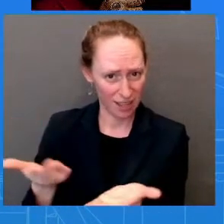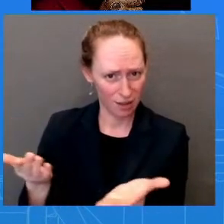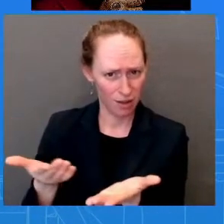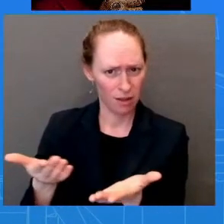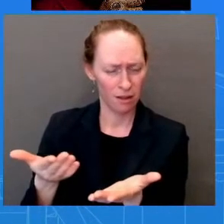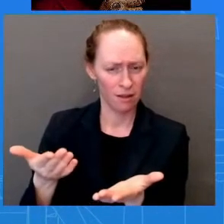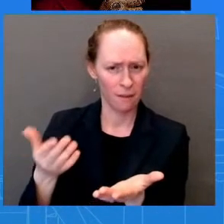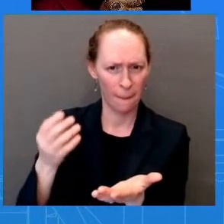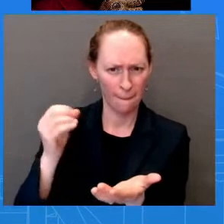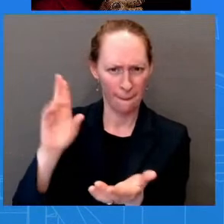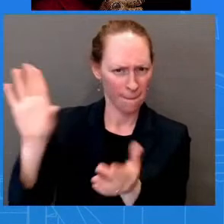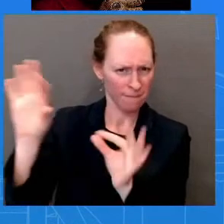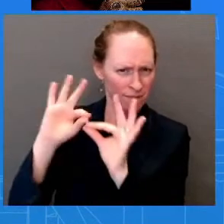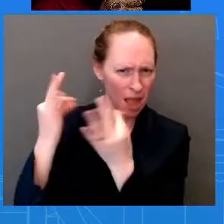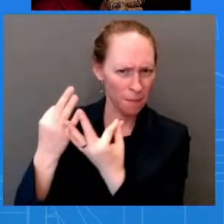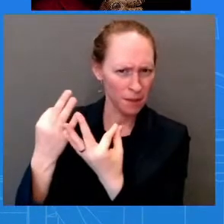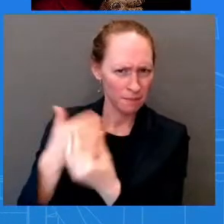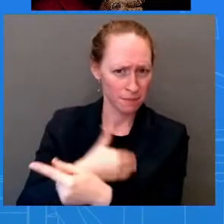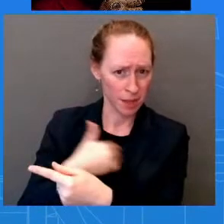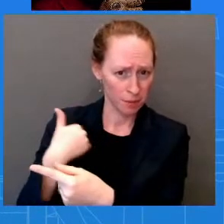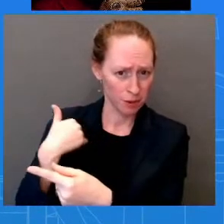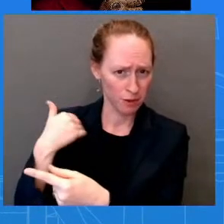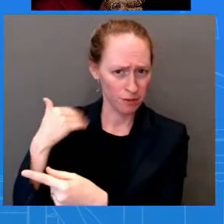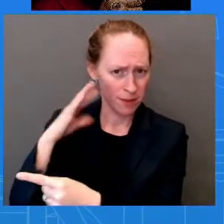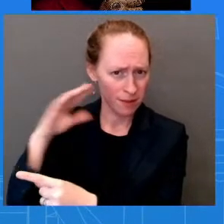have anything further to share on that.